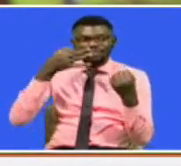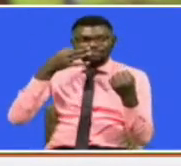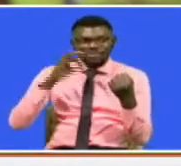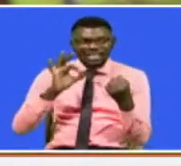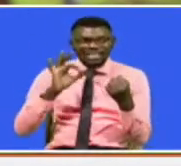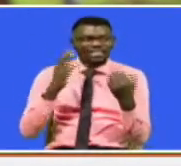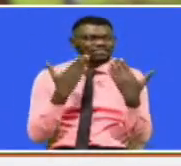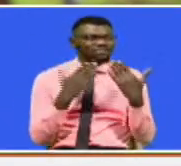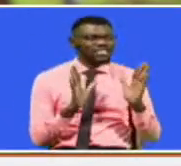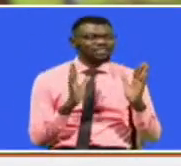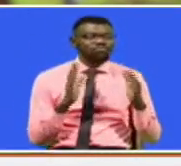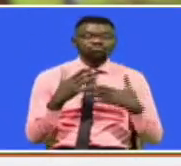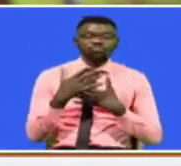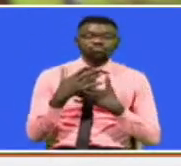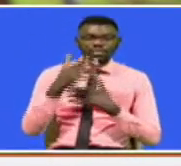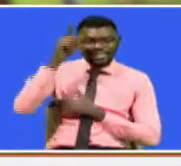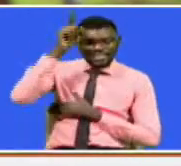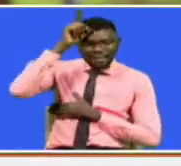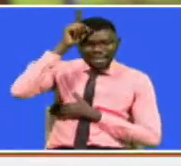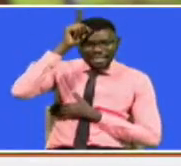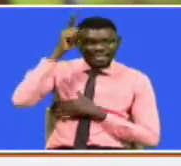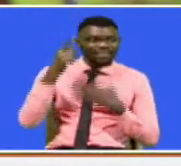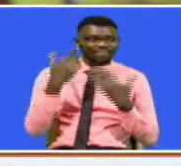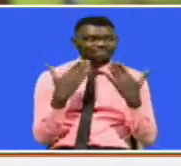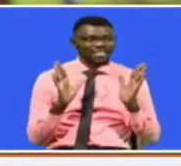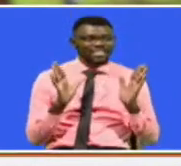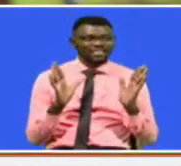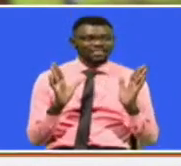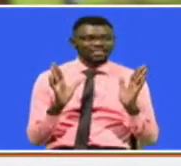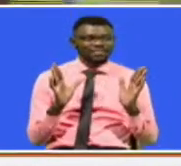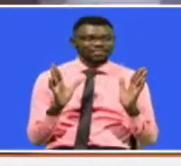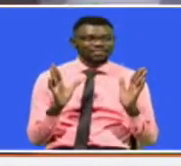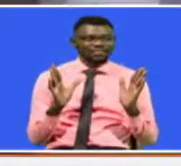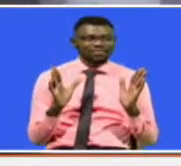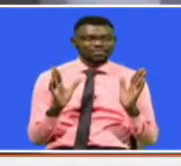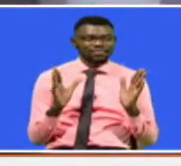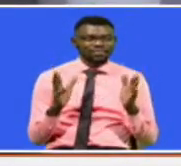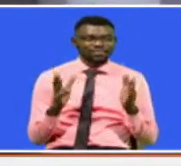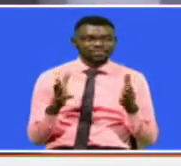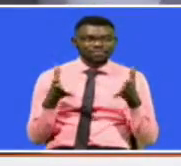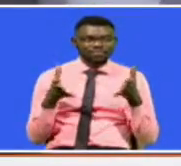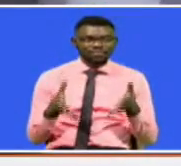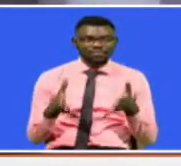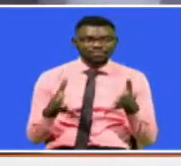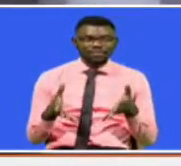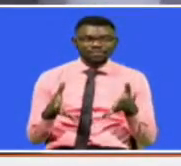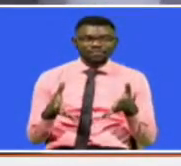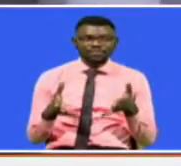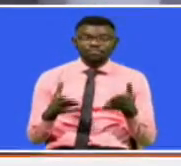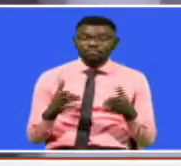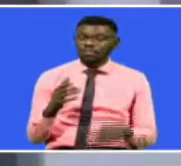France, even in Germany. So now, retail